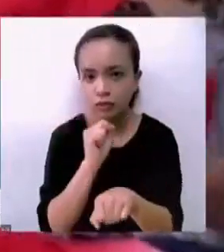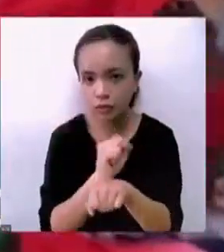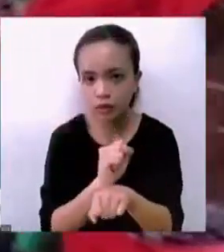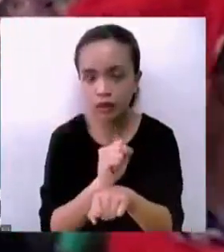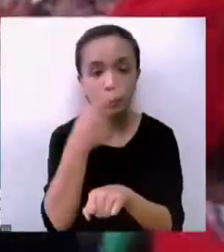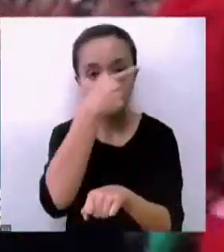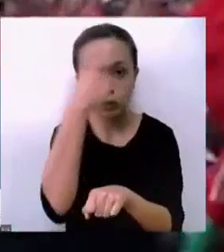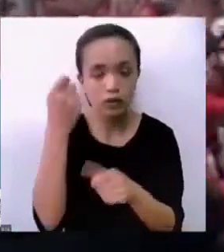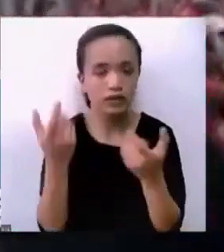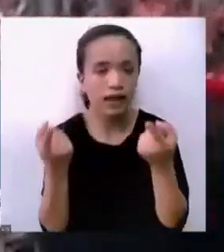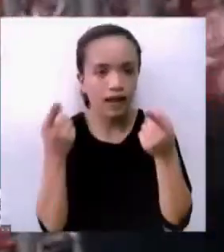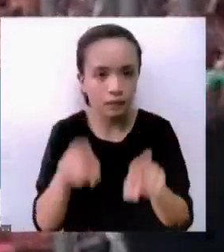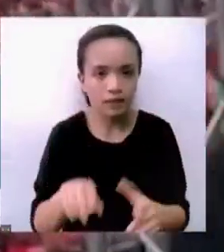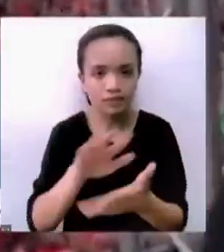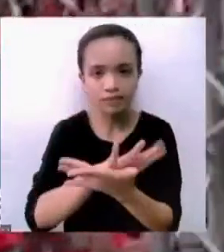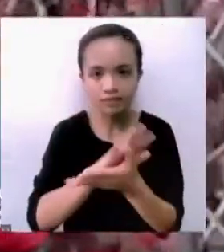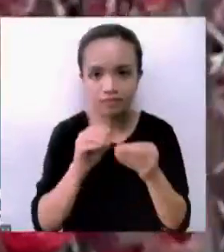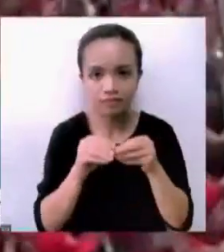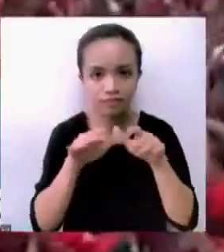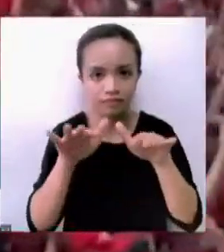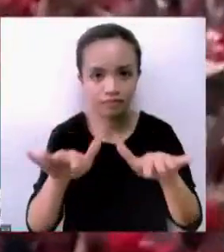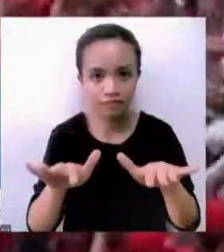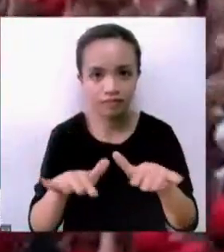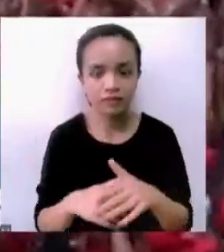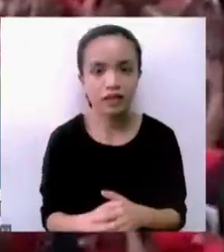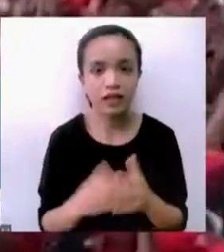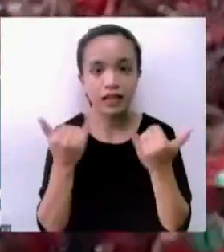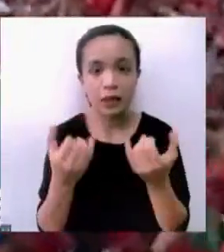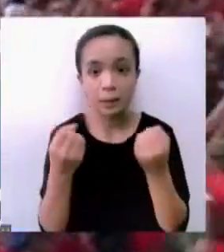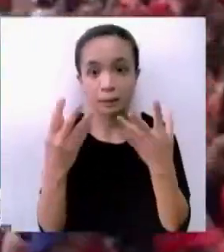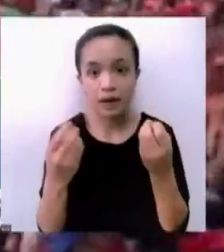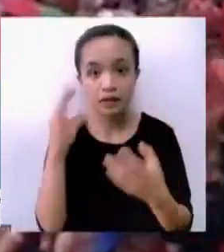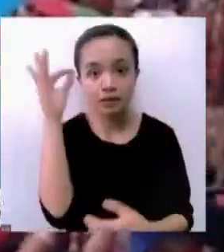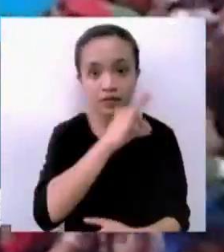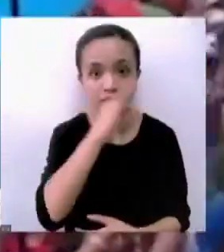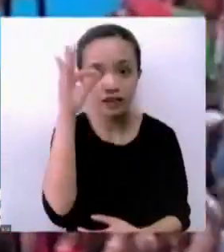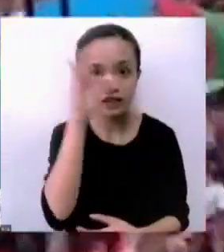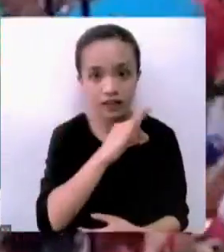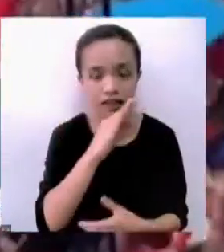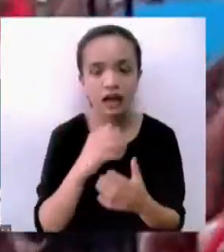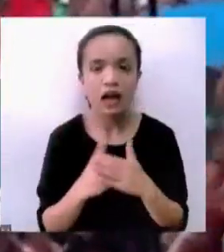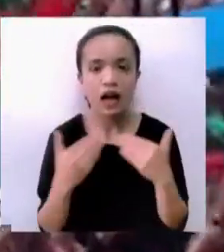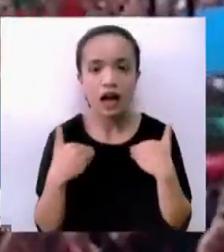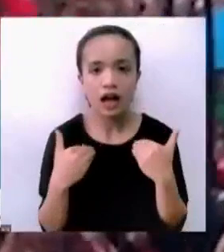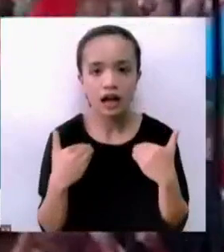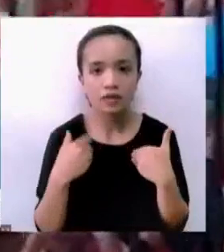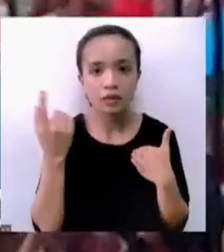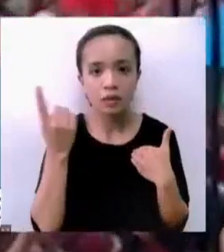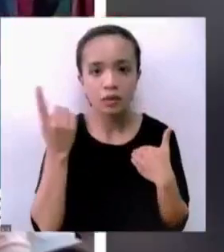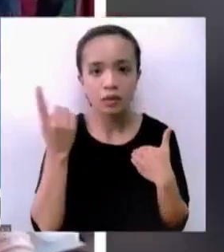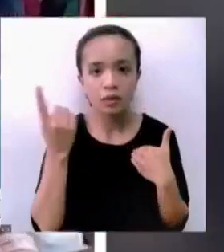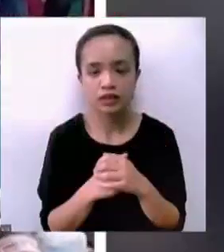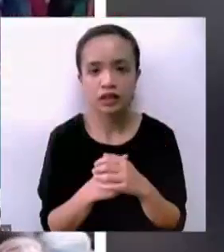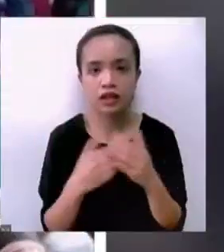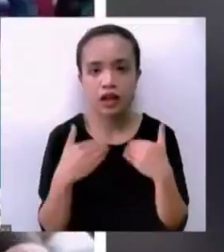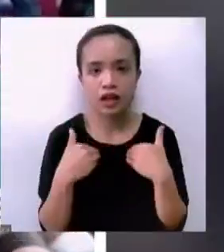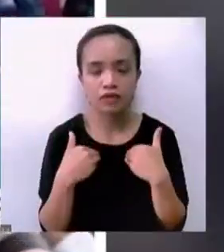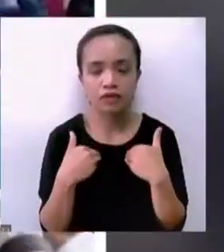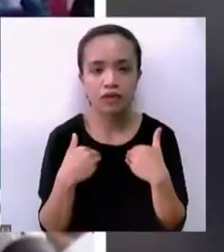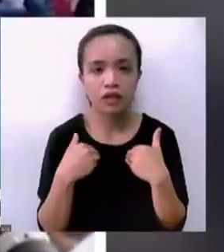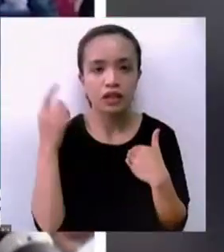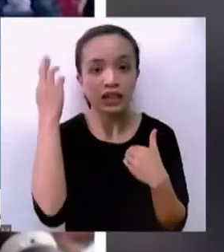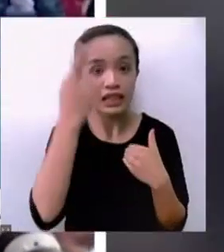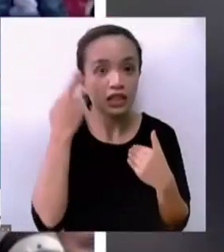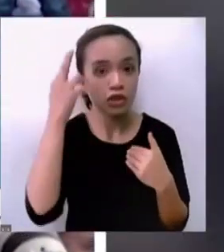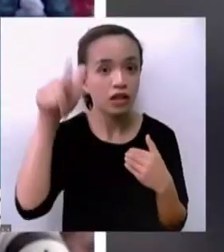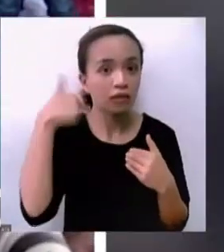COVID-19 pandemic. She said now that many Filipinos are vaccinated and have received a booster shot, there is no reason for the government not